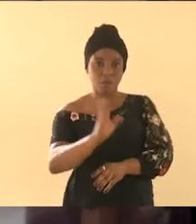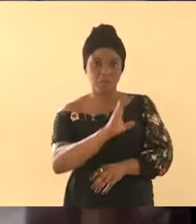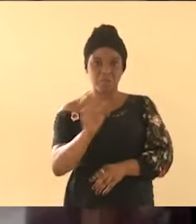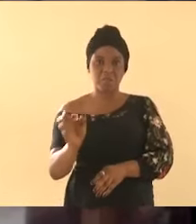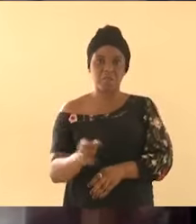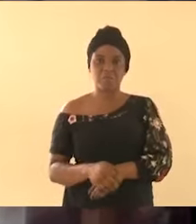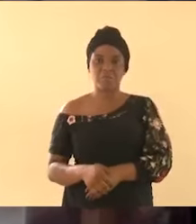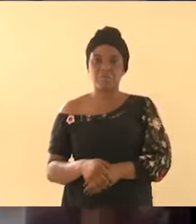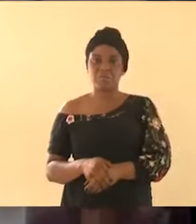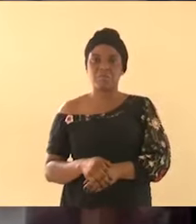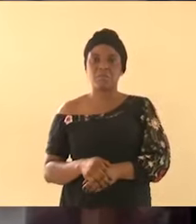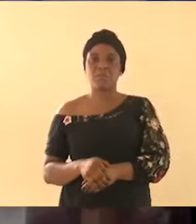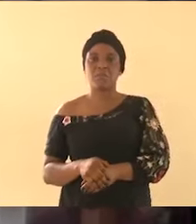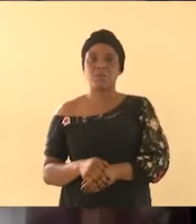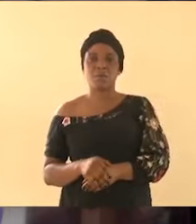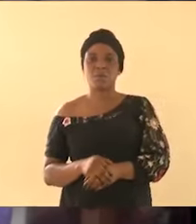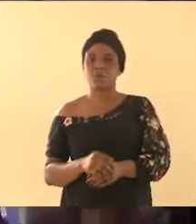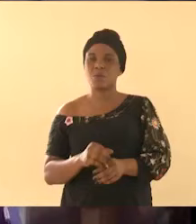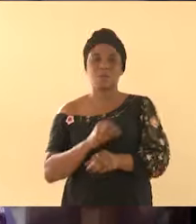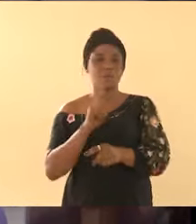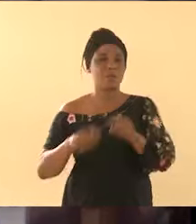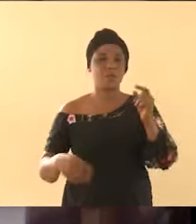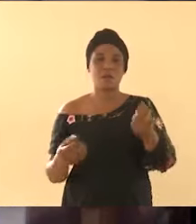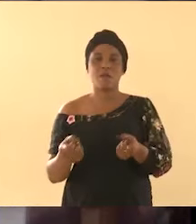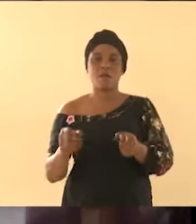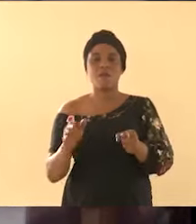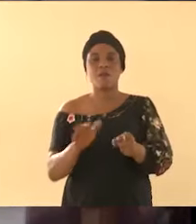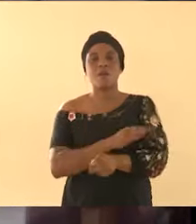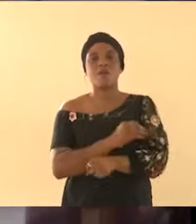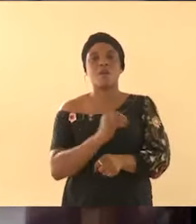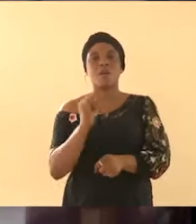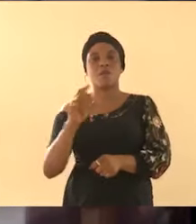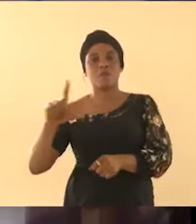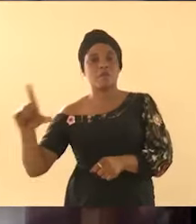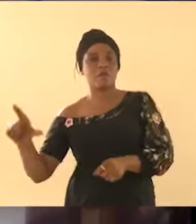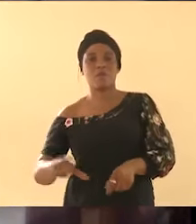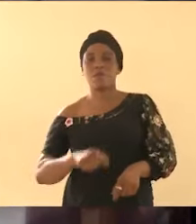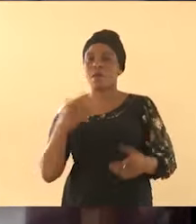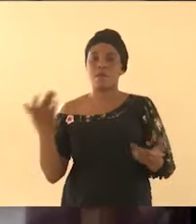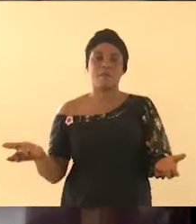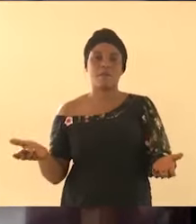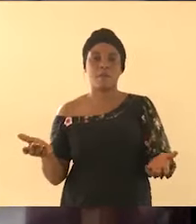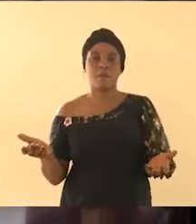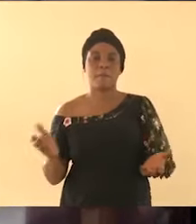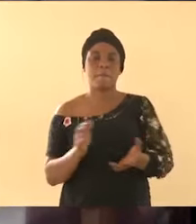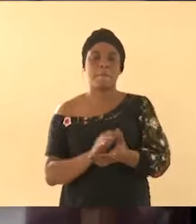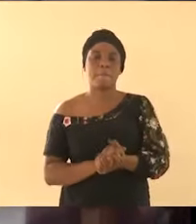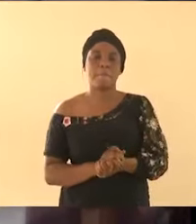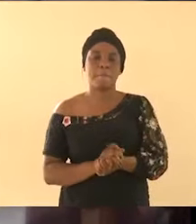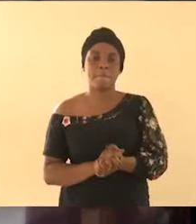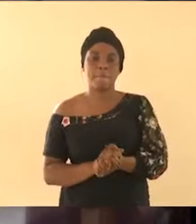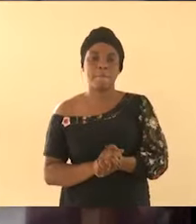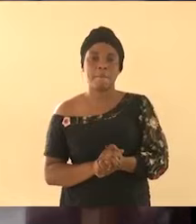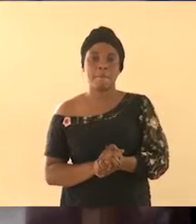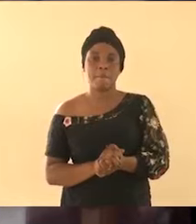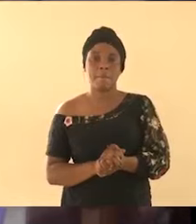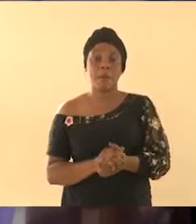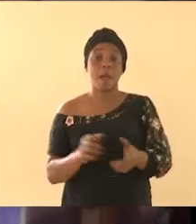cross, oh, what a pity. You can't live a fulfilled life. You can't be fulfilled.